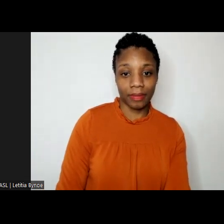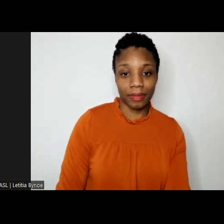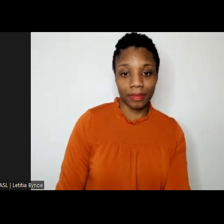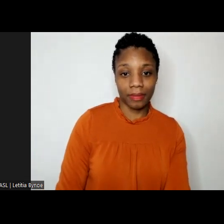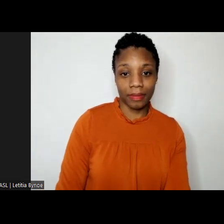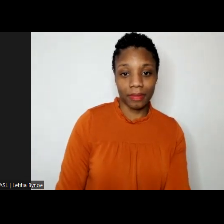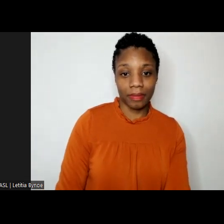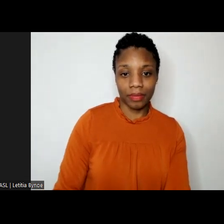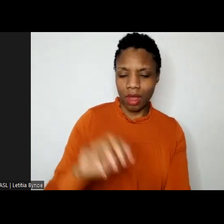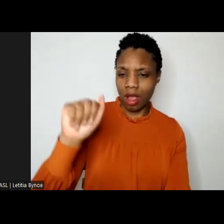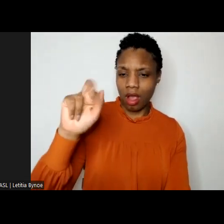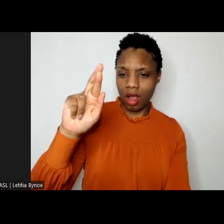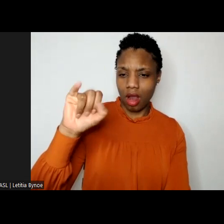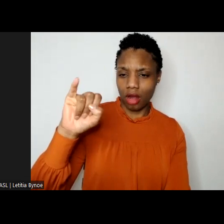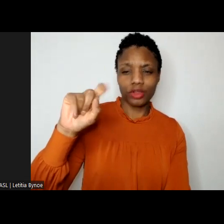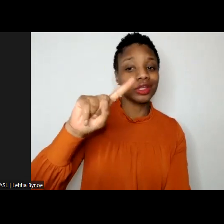Has Ari joined?